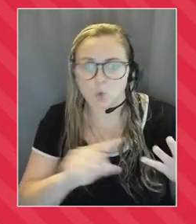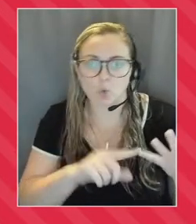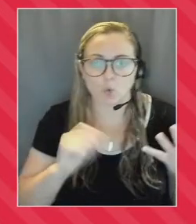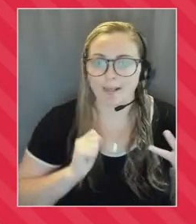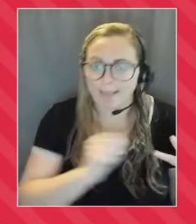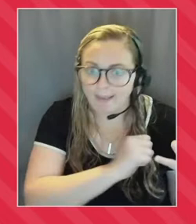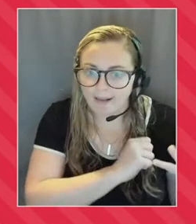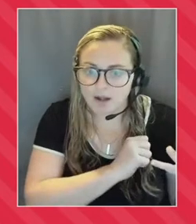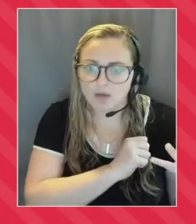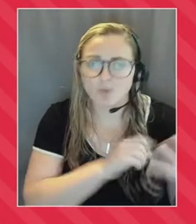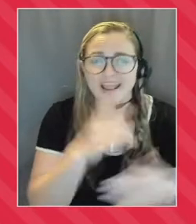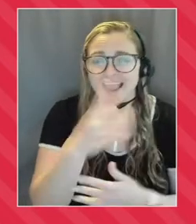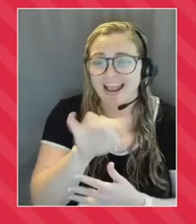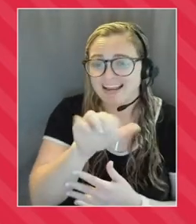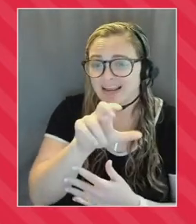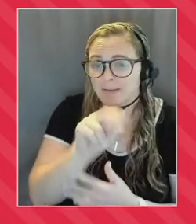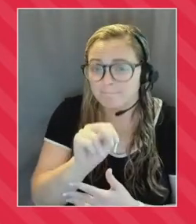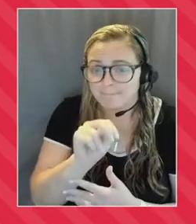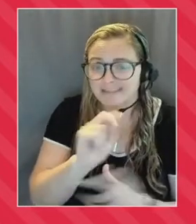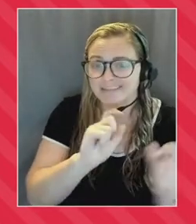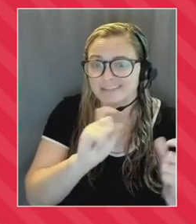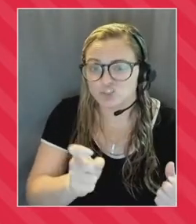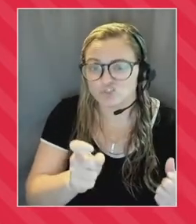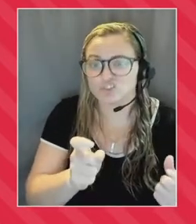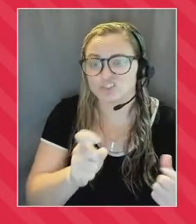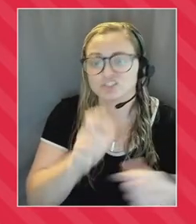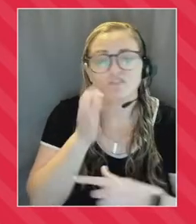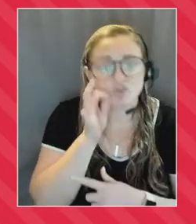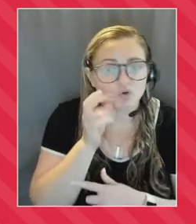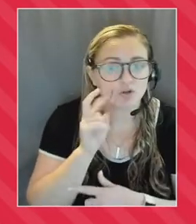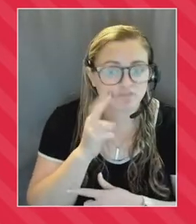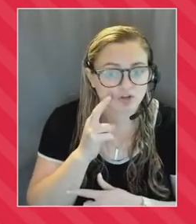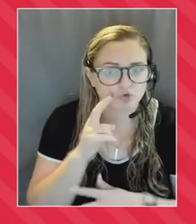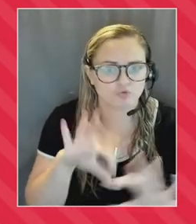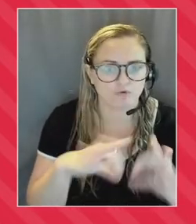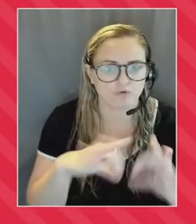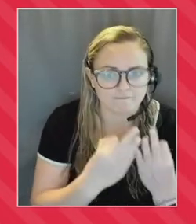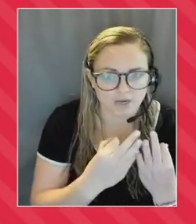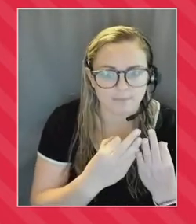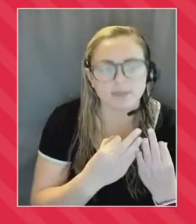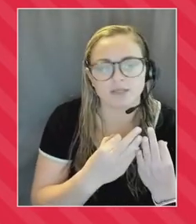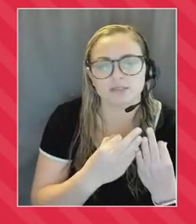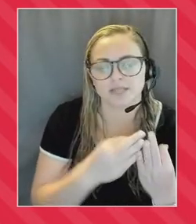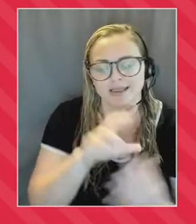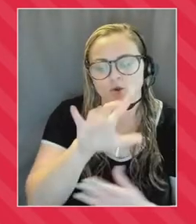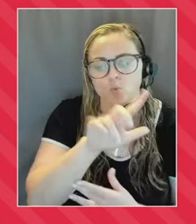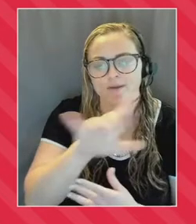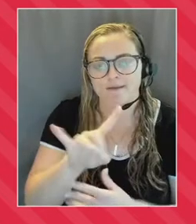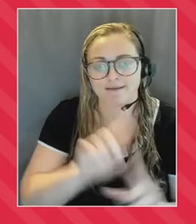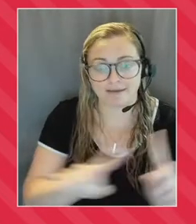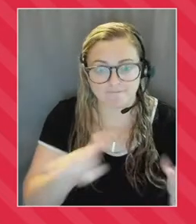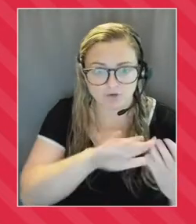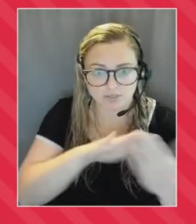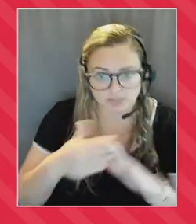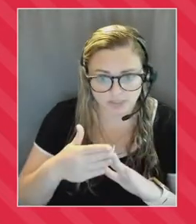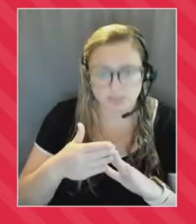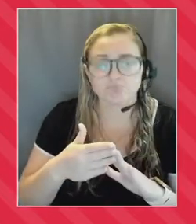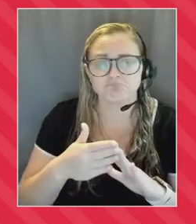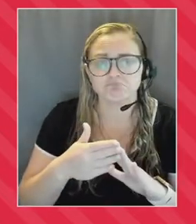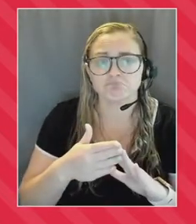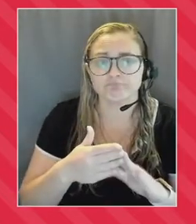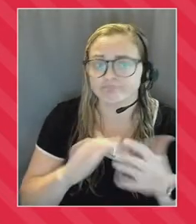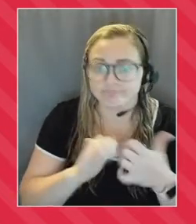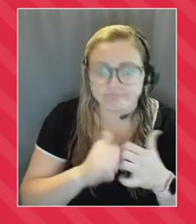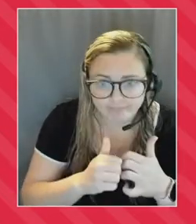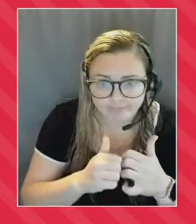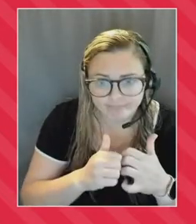18 million servings of fruits and vegetables to families in 28 cities. And we did it in a way that